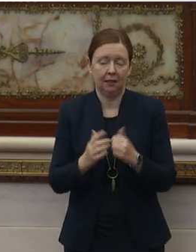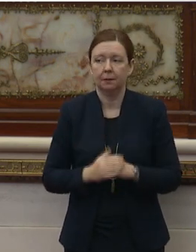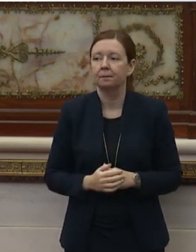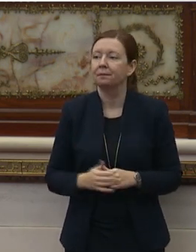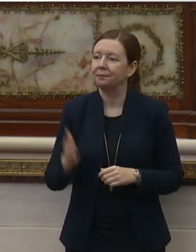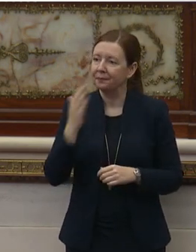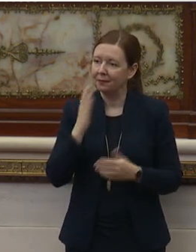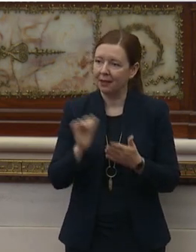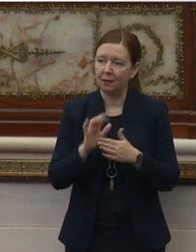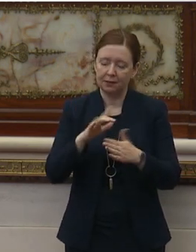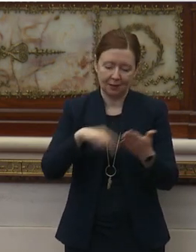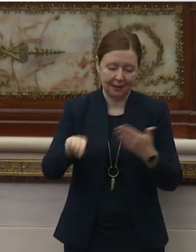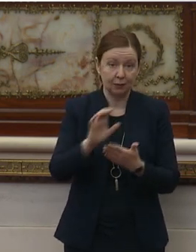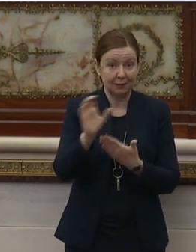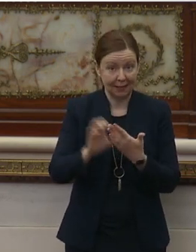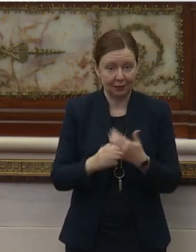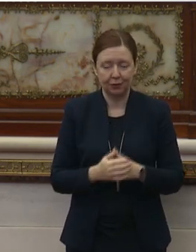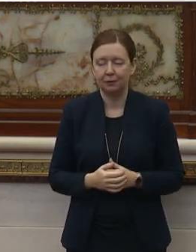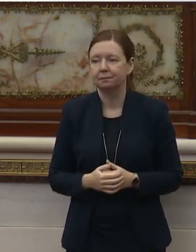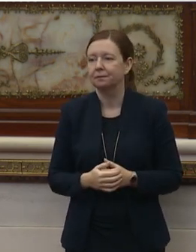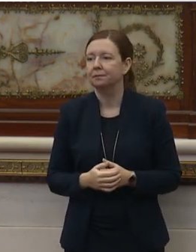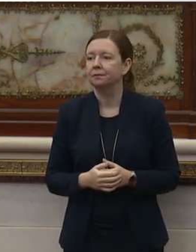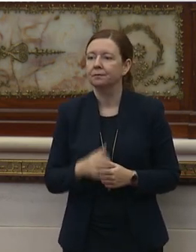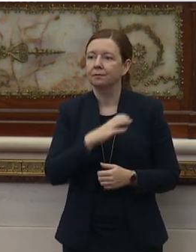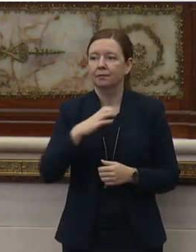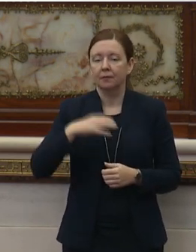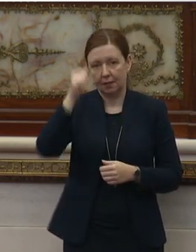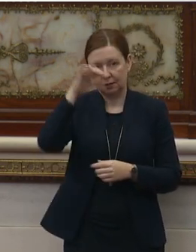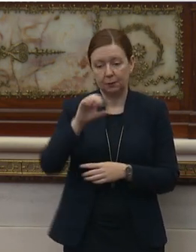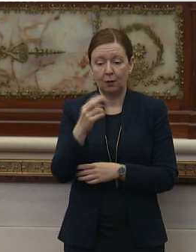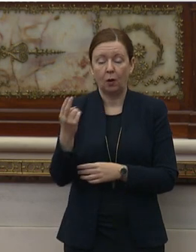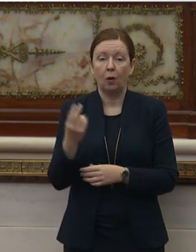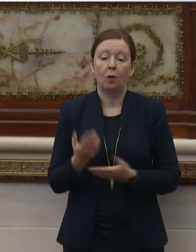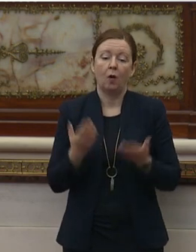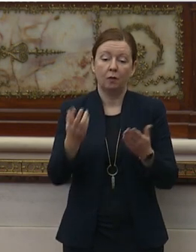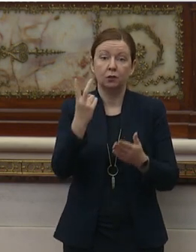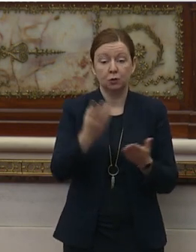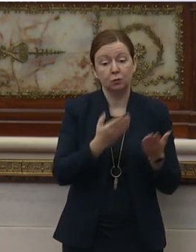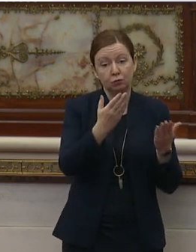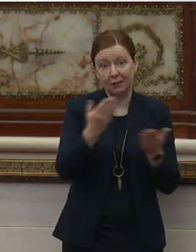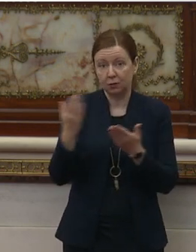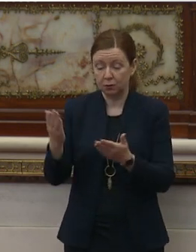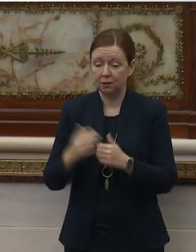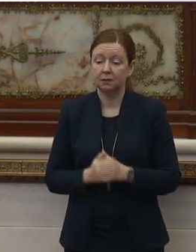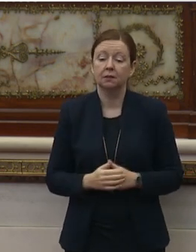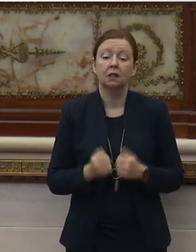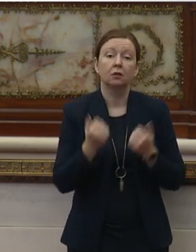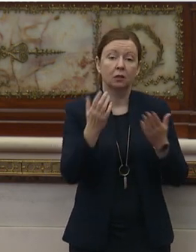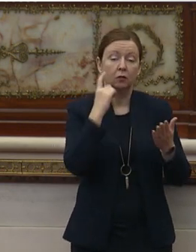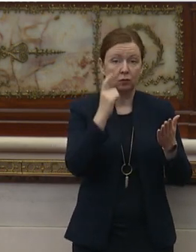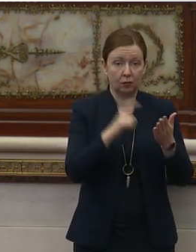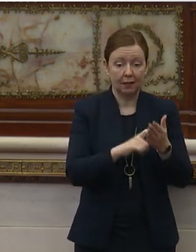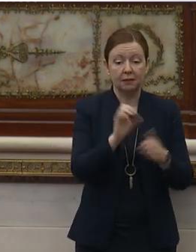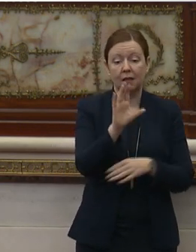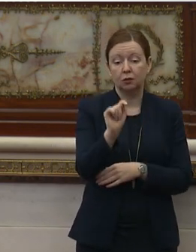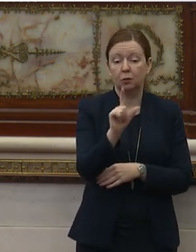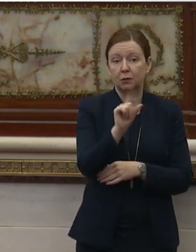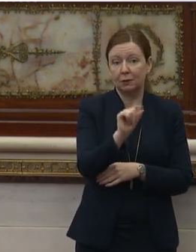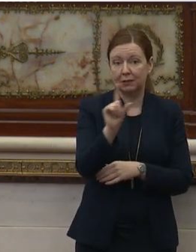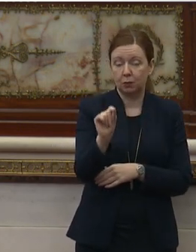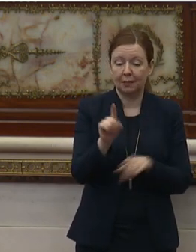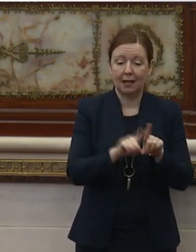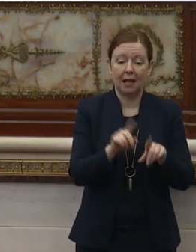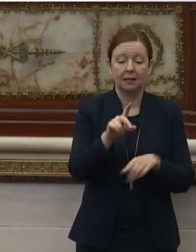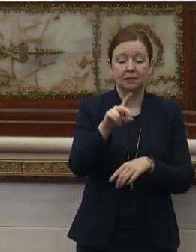Thank you. That will be on next week's calendar. Councilman O offers two resolutions. Entitled A Resolution Recognizing October 2020